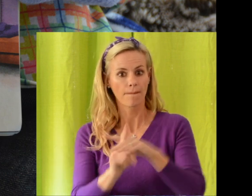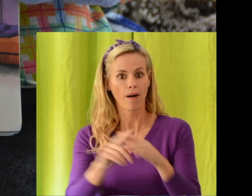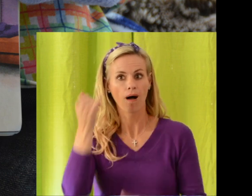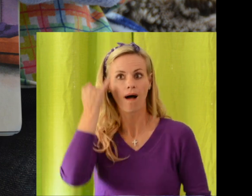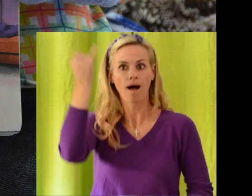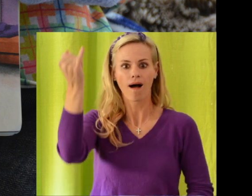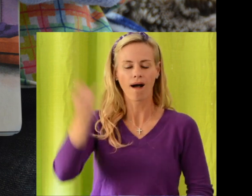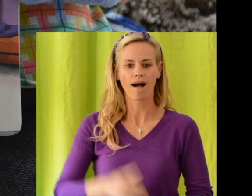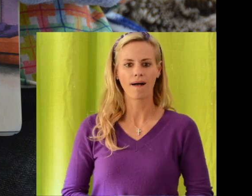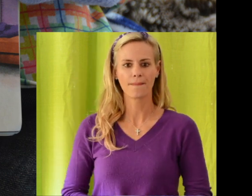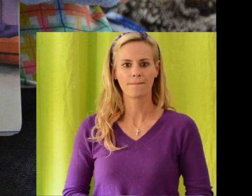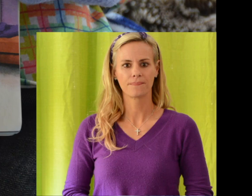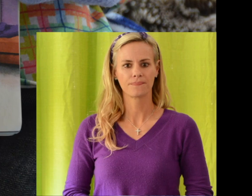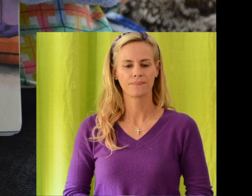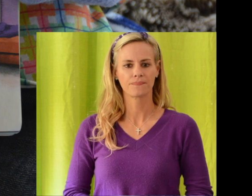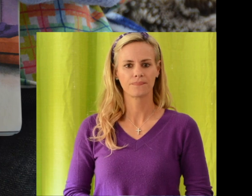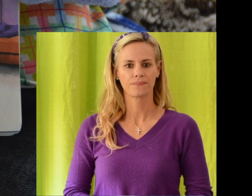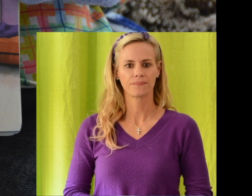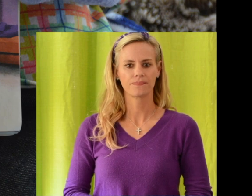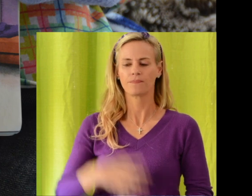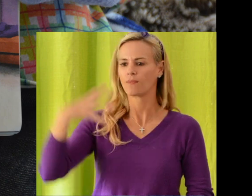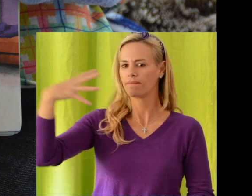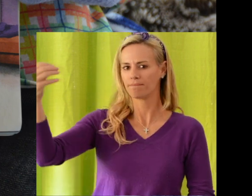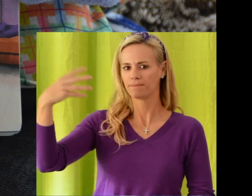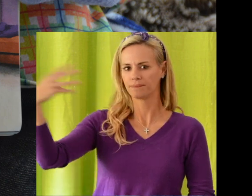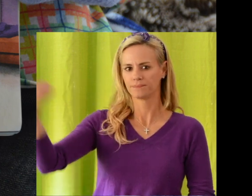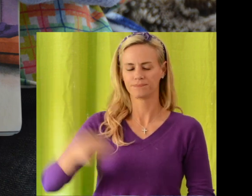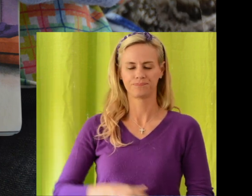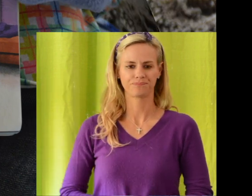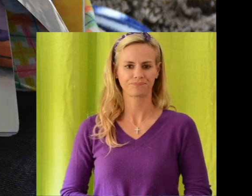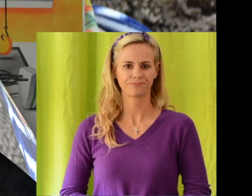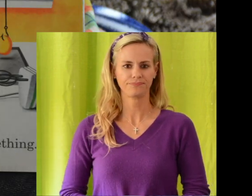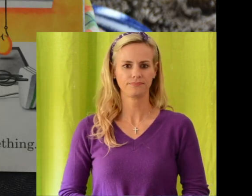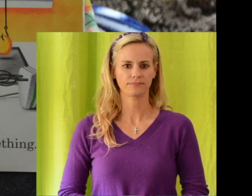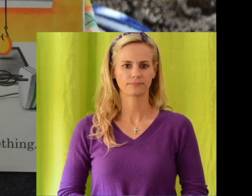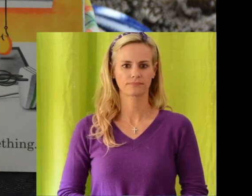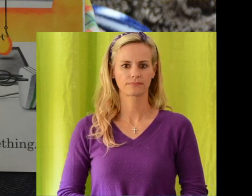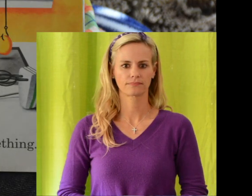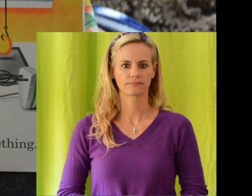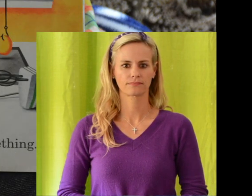Alfie had another idea. He went outside.